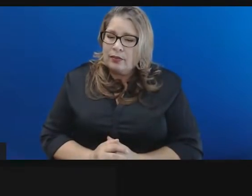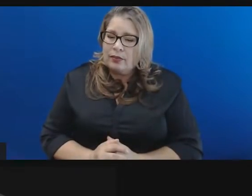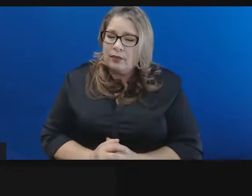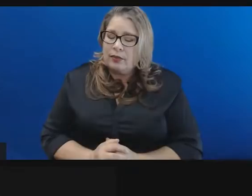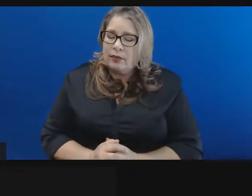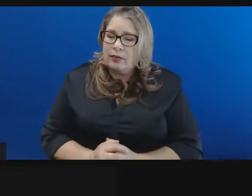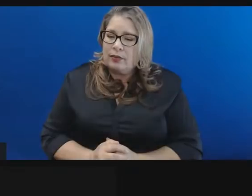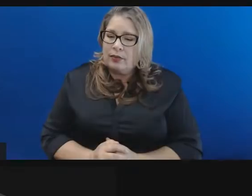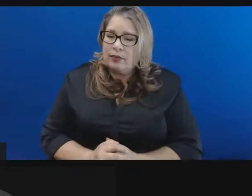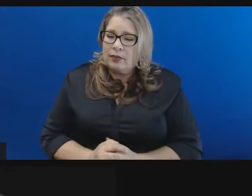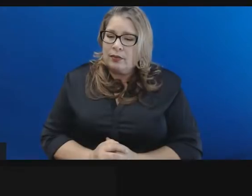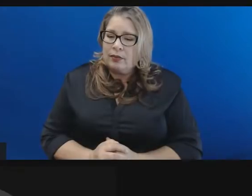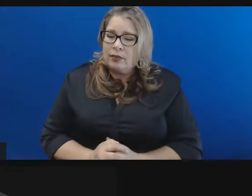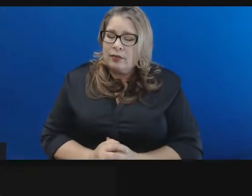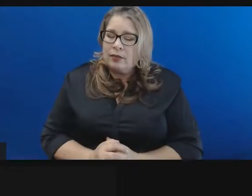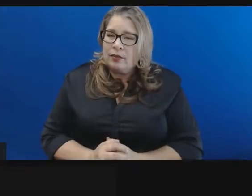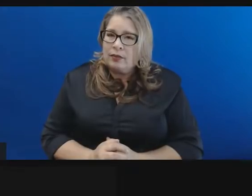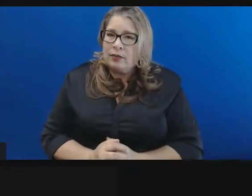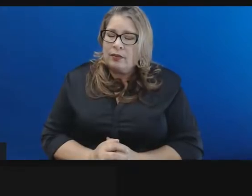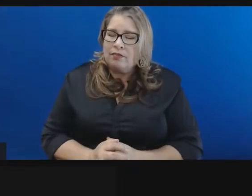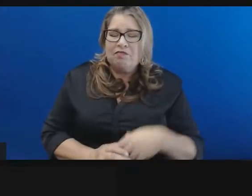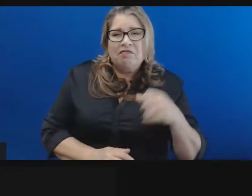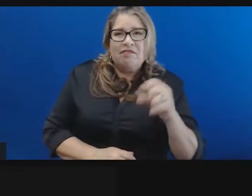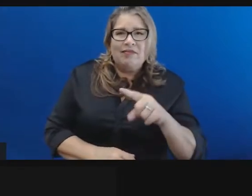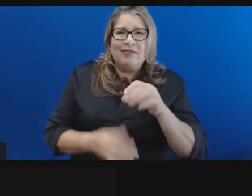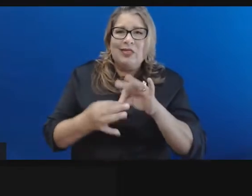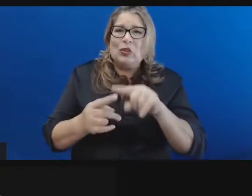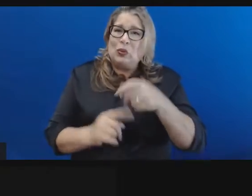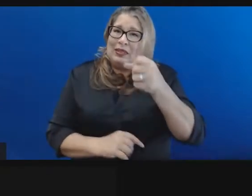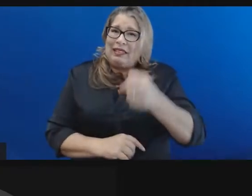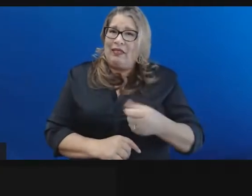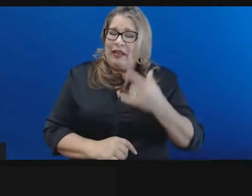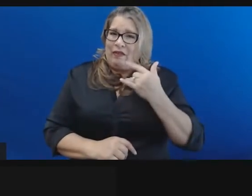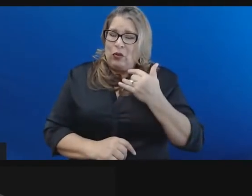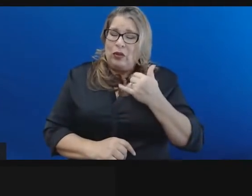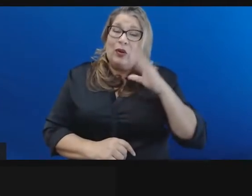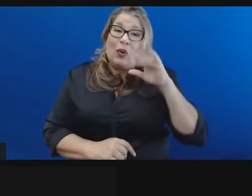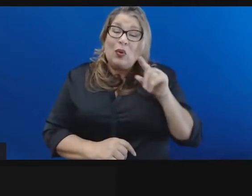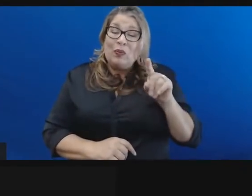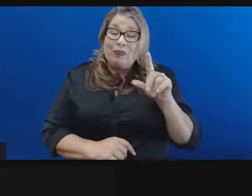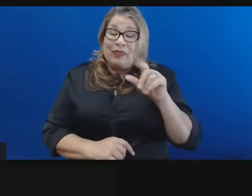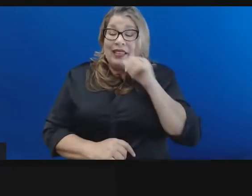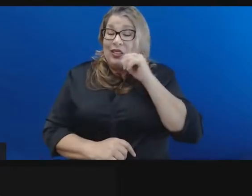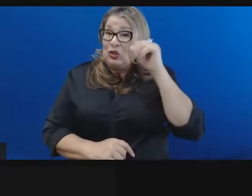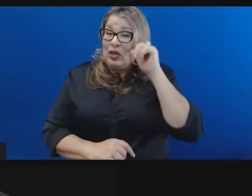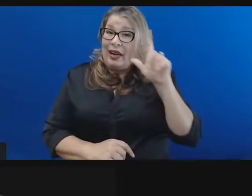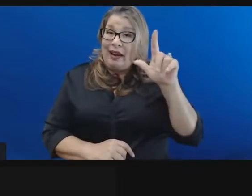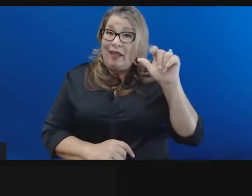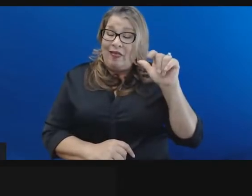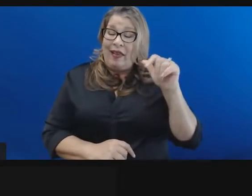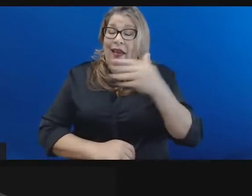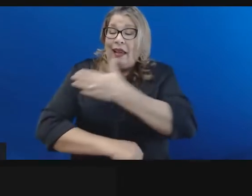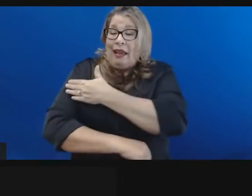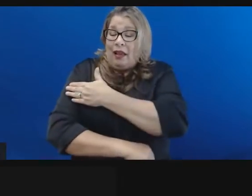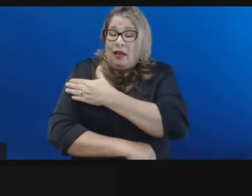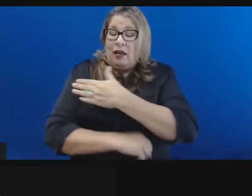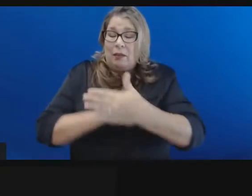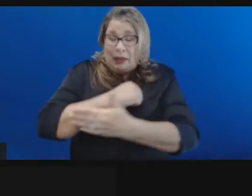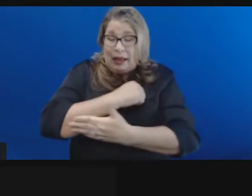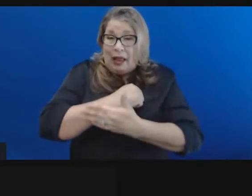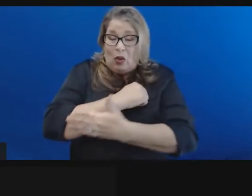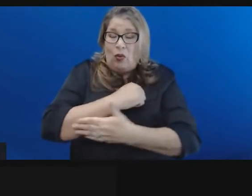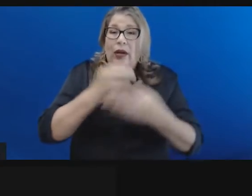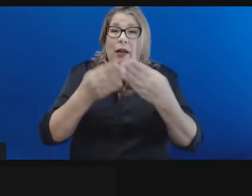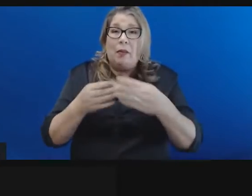Health Director, put out a push for people to not only wear masks when they leave their house, but asking